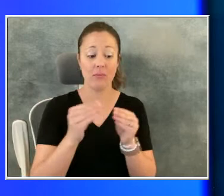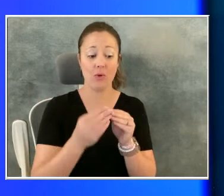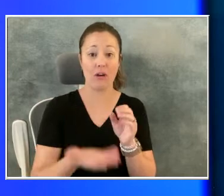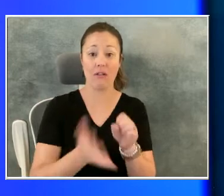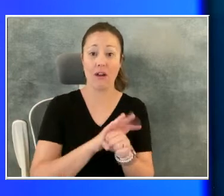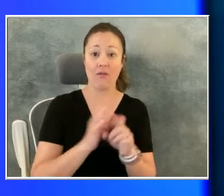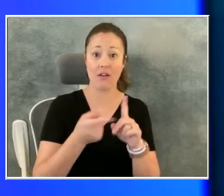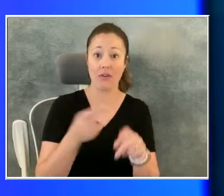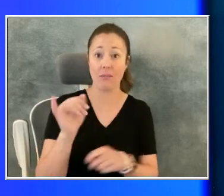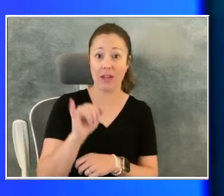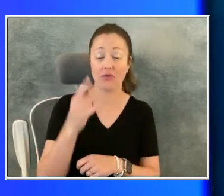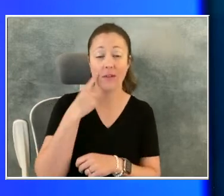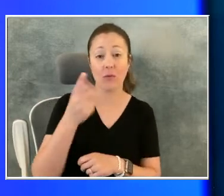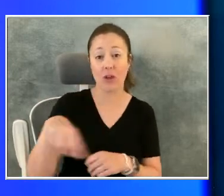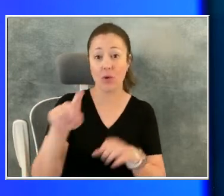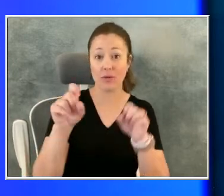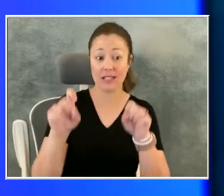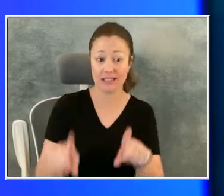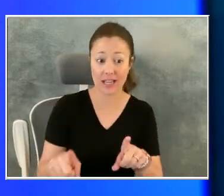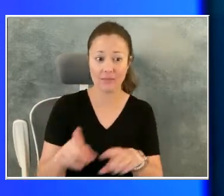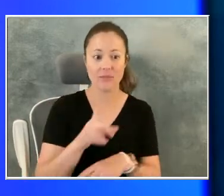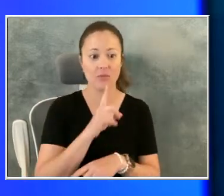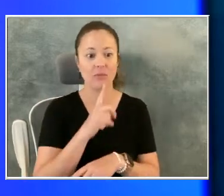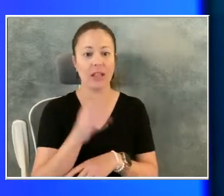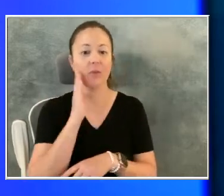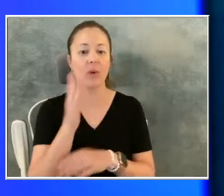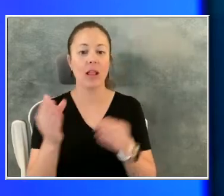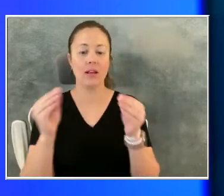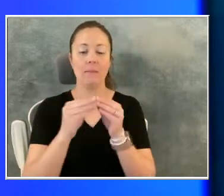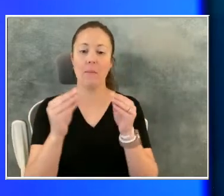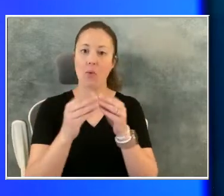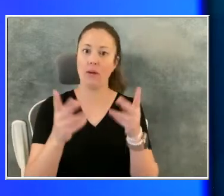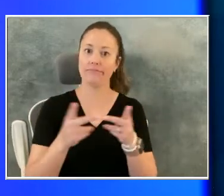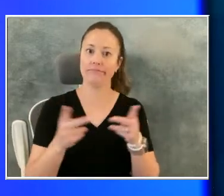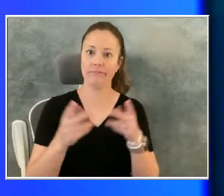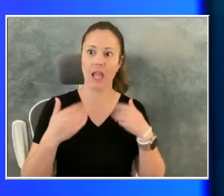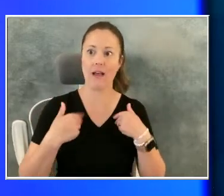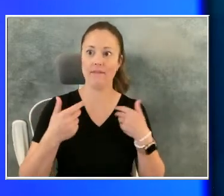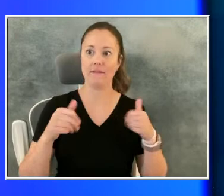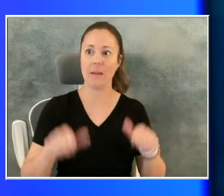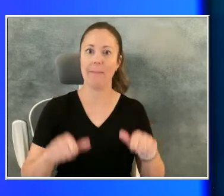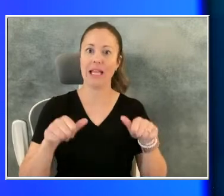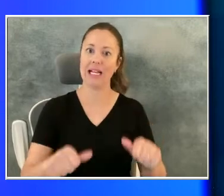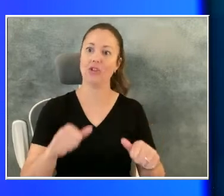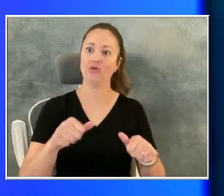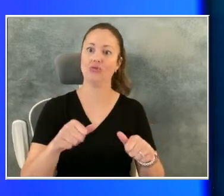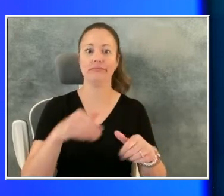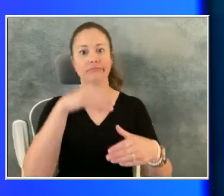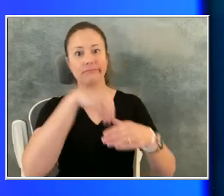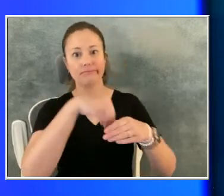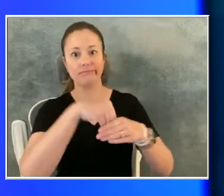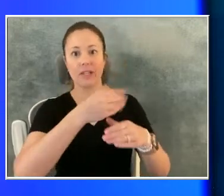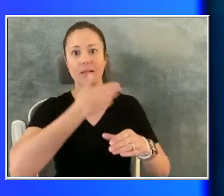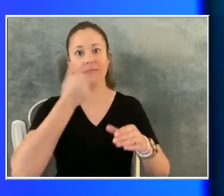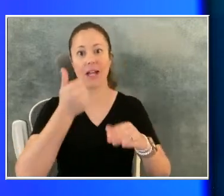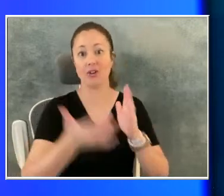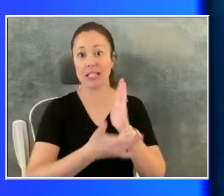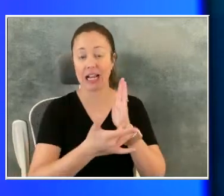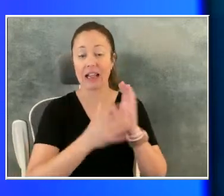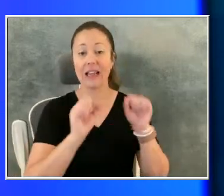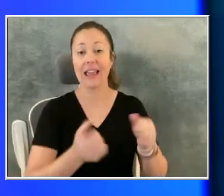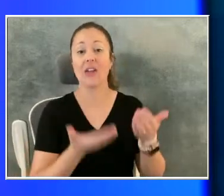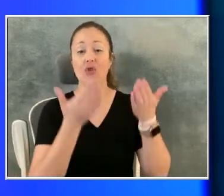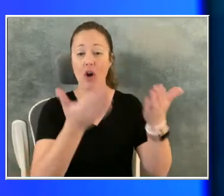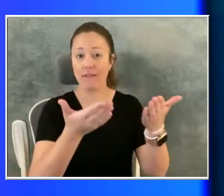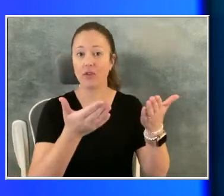these exams, that will give hopefully more facilities leverage to invest in technology to offer these studies. These are